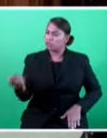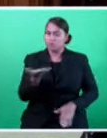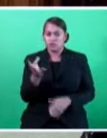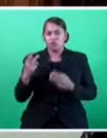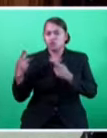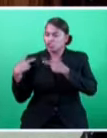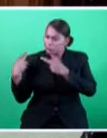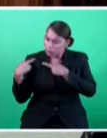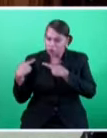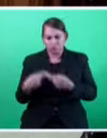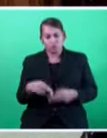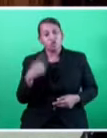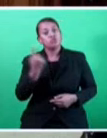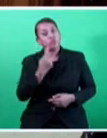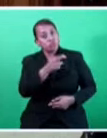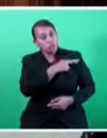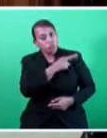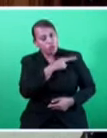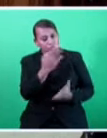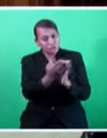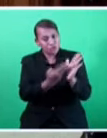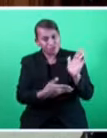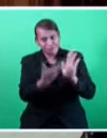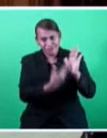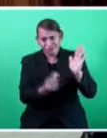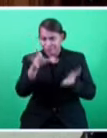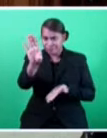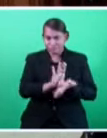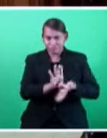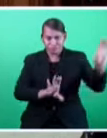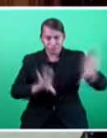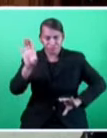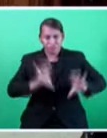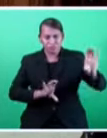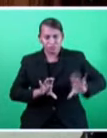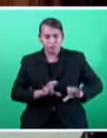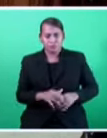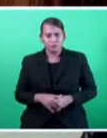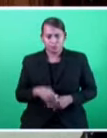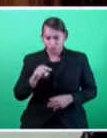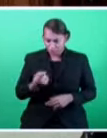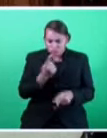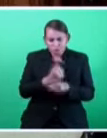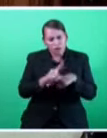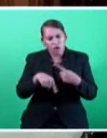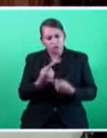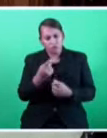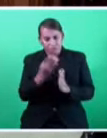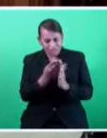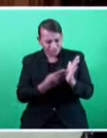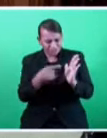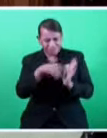including budgets, budget allocation. Hold on, you listen. Including budget allocations. You are